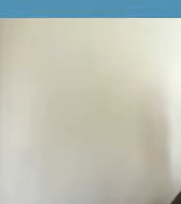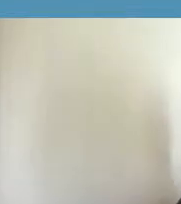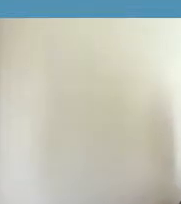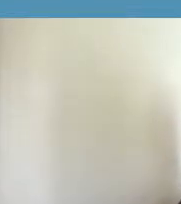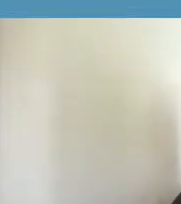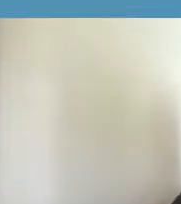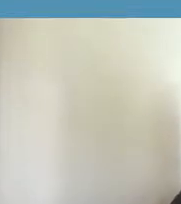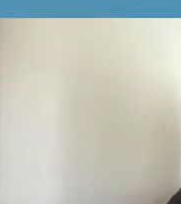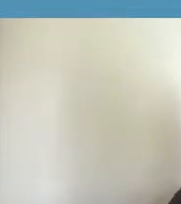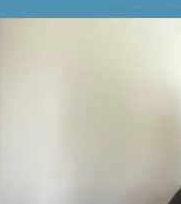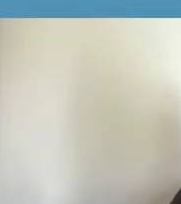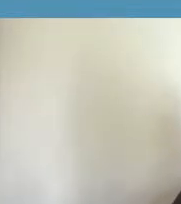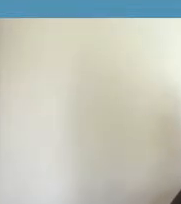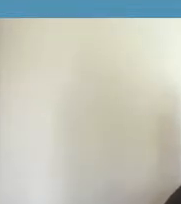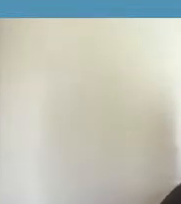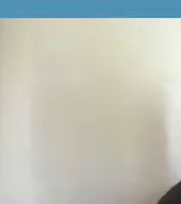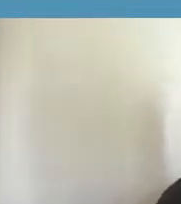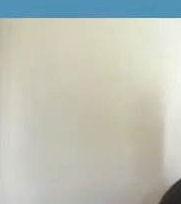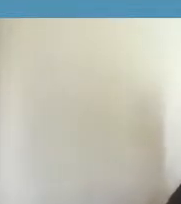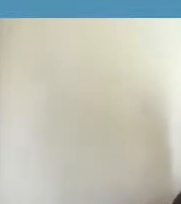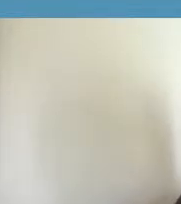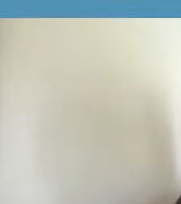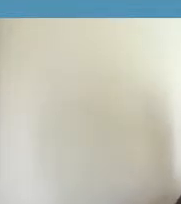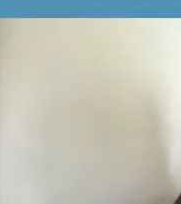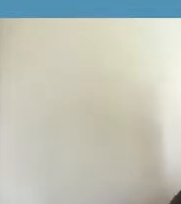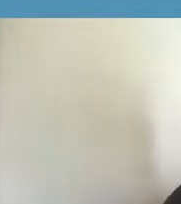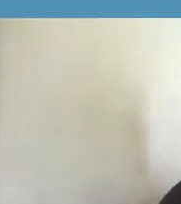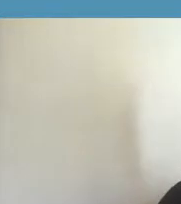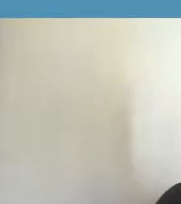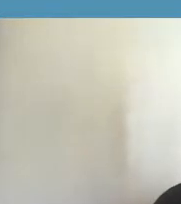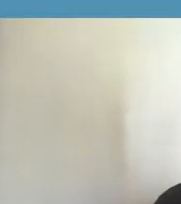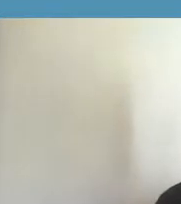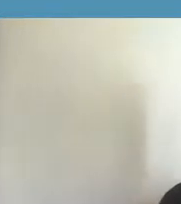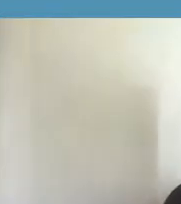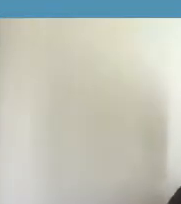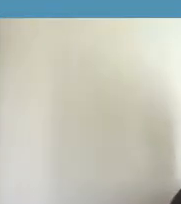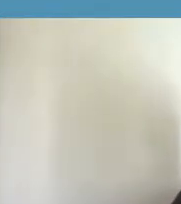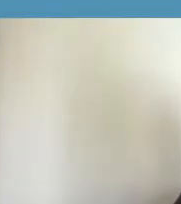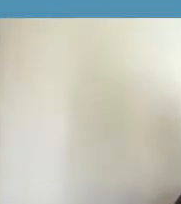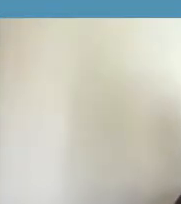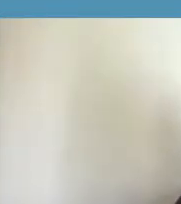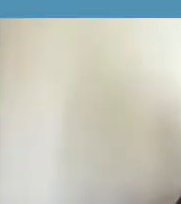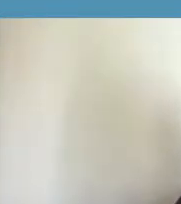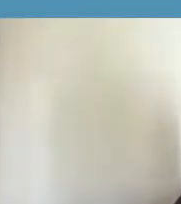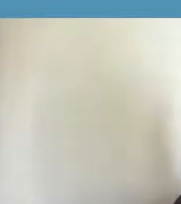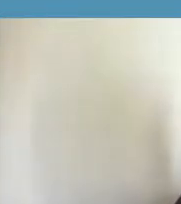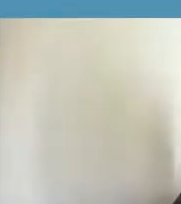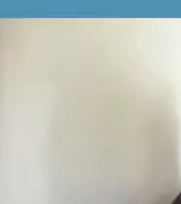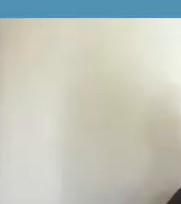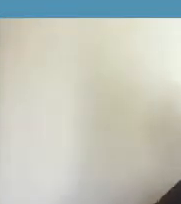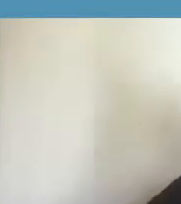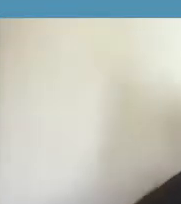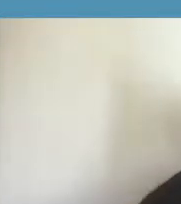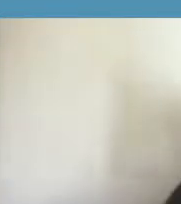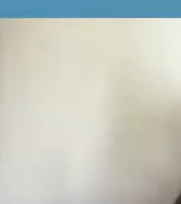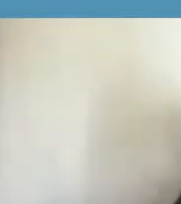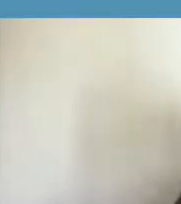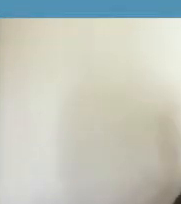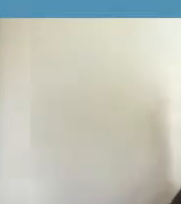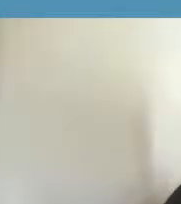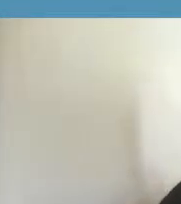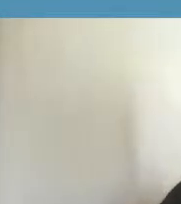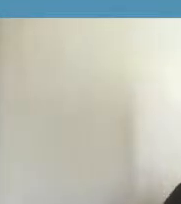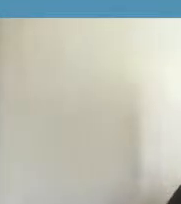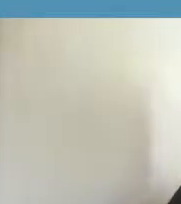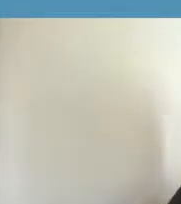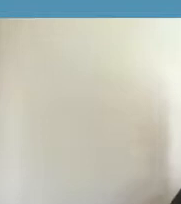survey. Sharing your experience through this survey will only take a few minutes and will greatly improve our work. We encourage you to